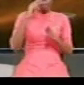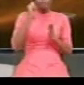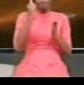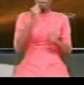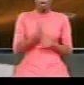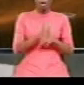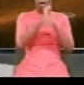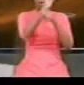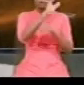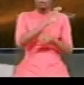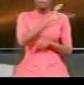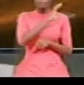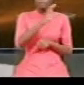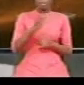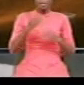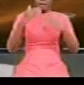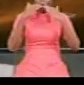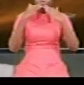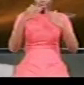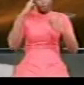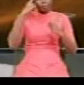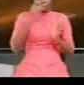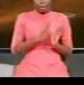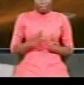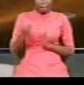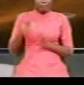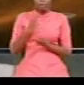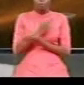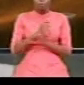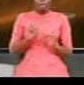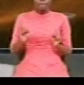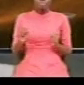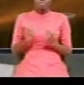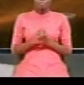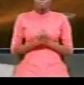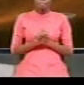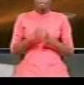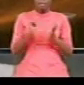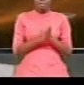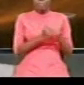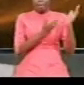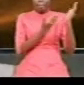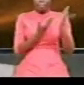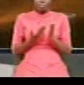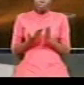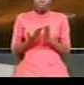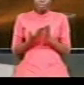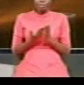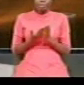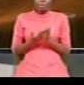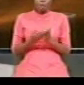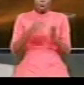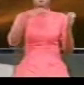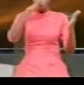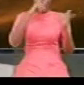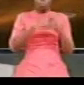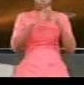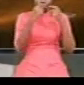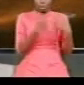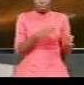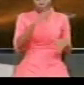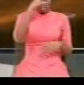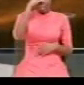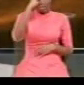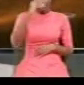Calvary. Thank you for the plan of redemption that brought hope to lost man.